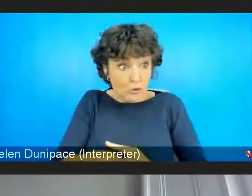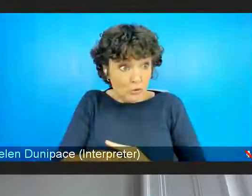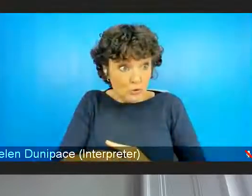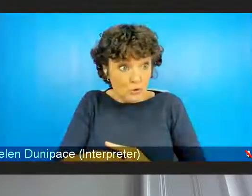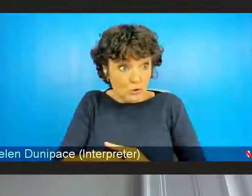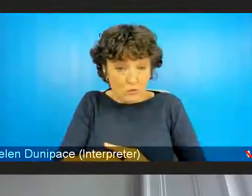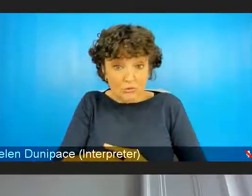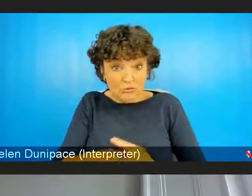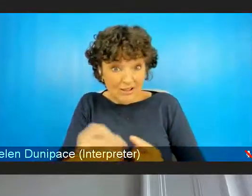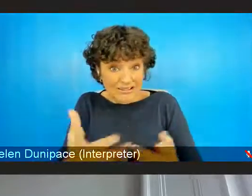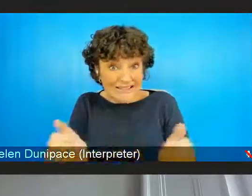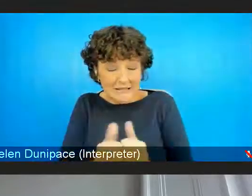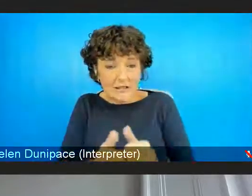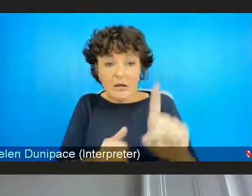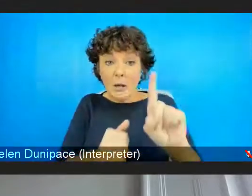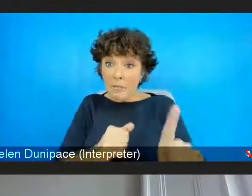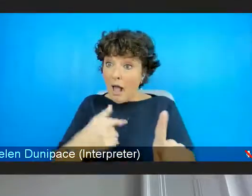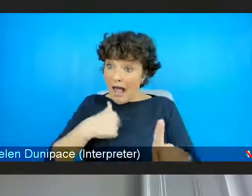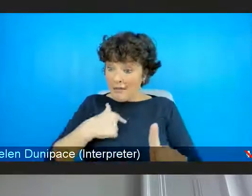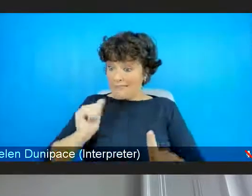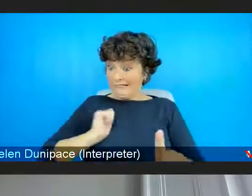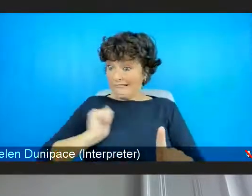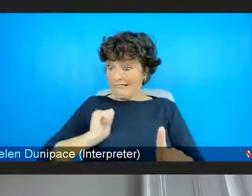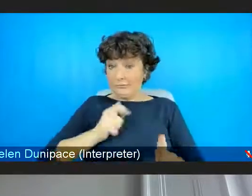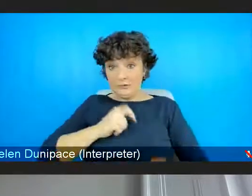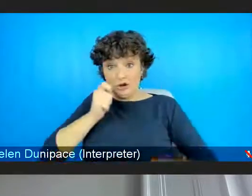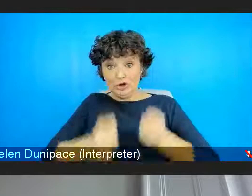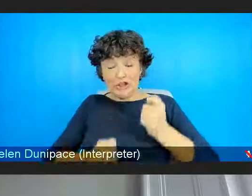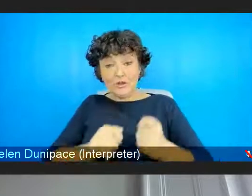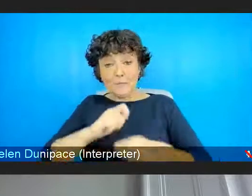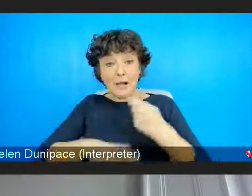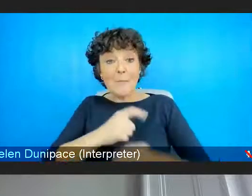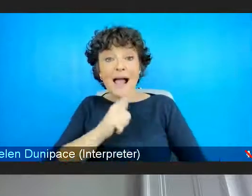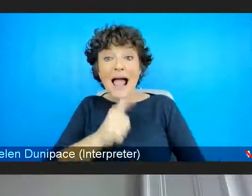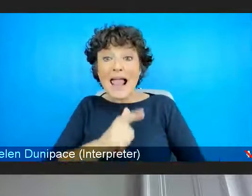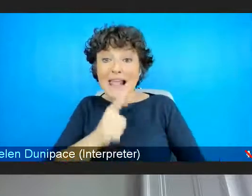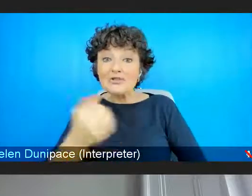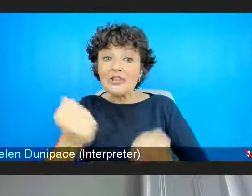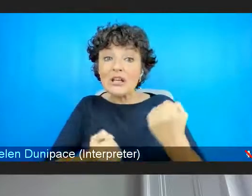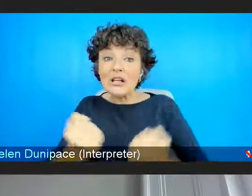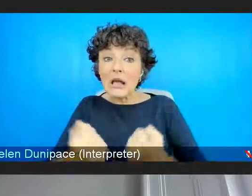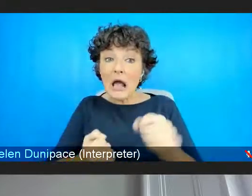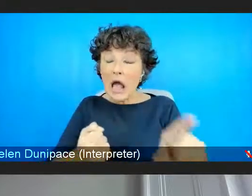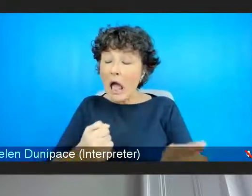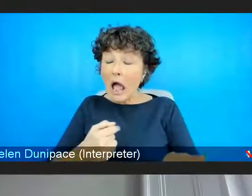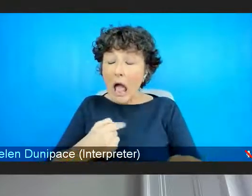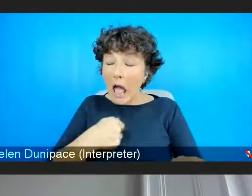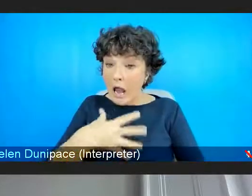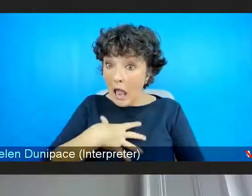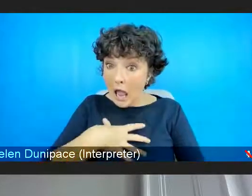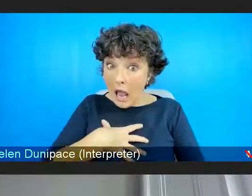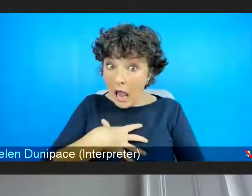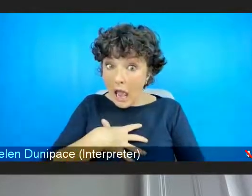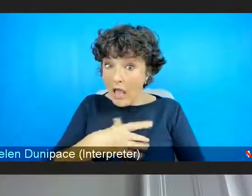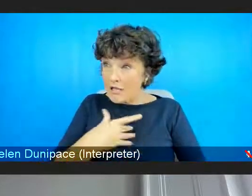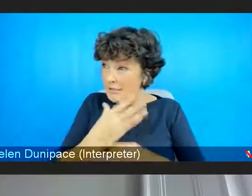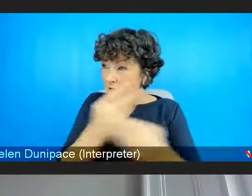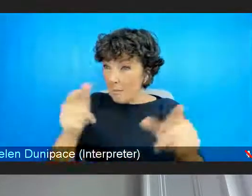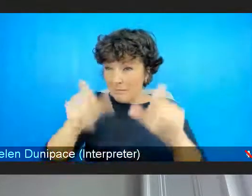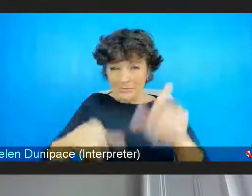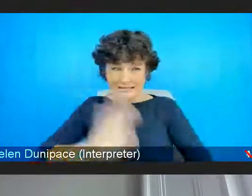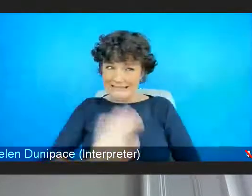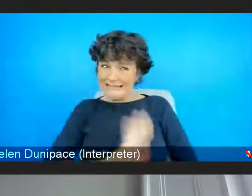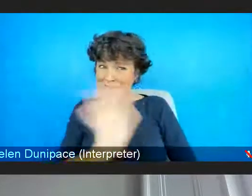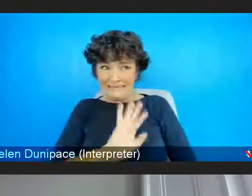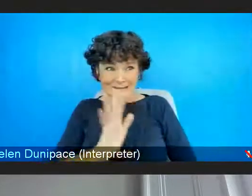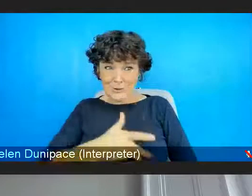for doing that, but I've been quite surprised at the amount of people who have said to me, they've given me negative reasons about it, making me actually think I'm doing the right thing, who are raising,